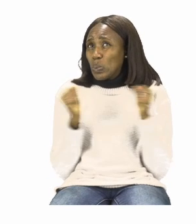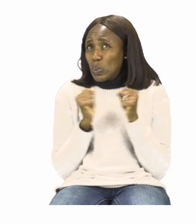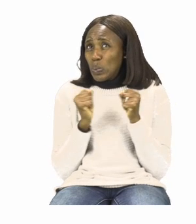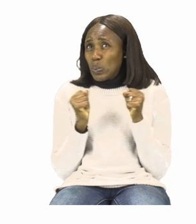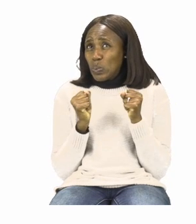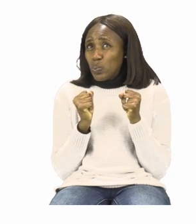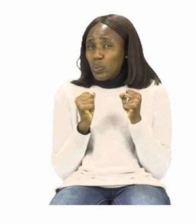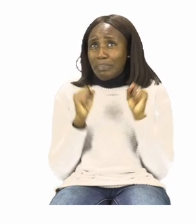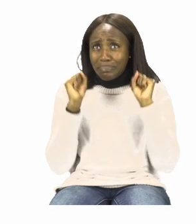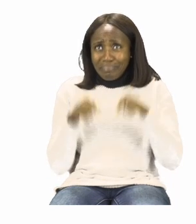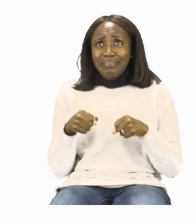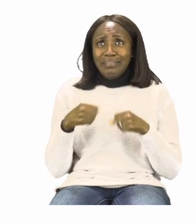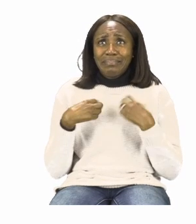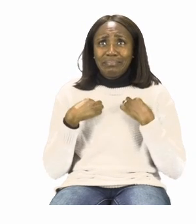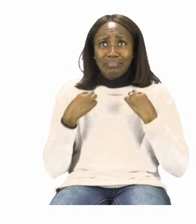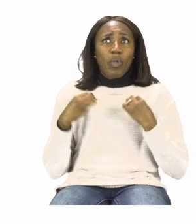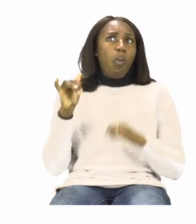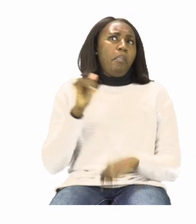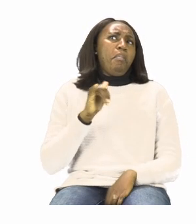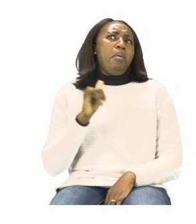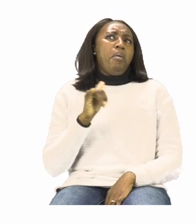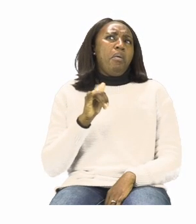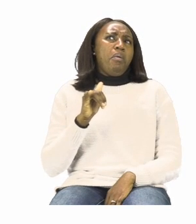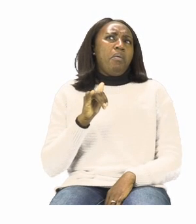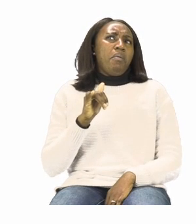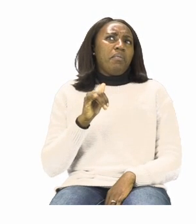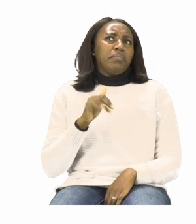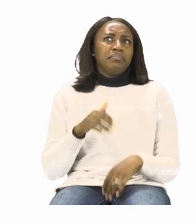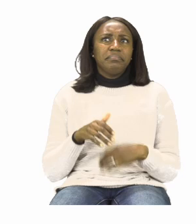have cold weather?